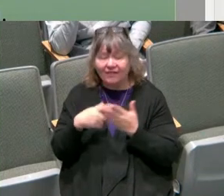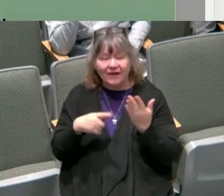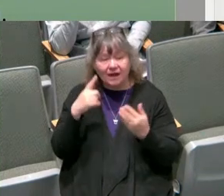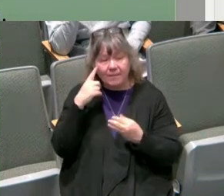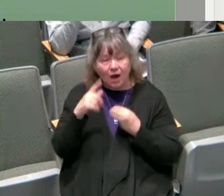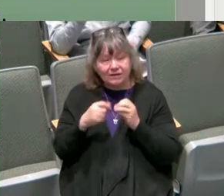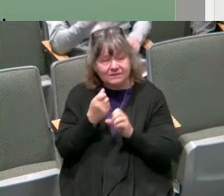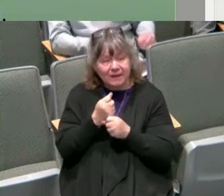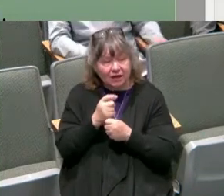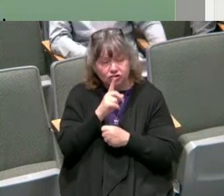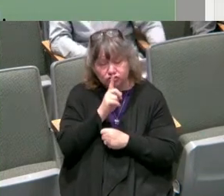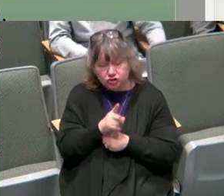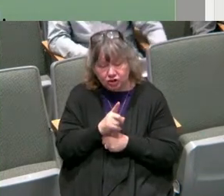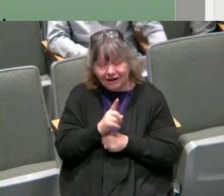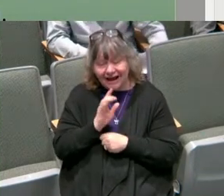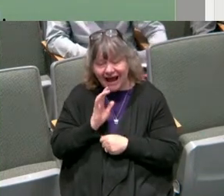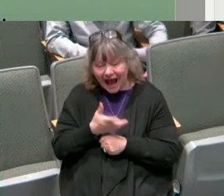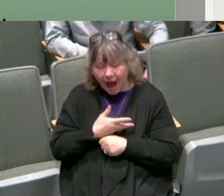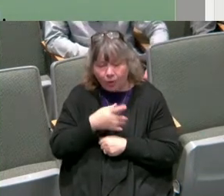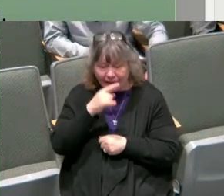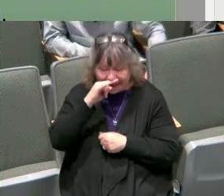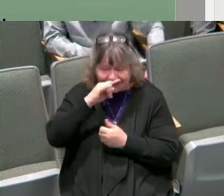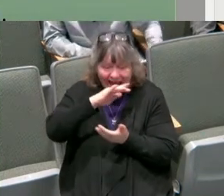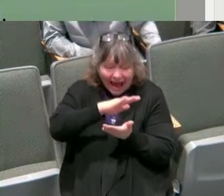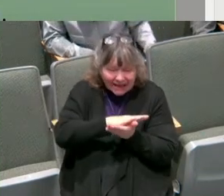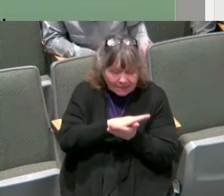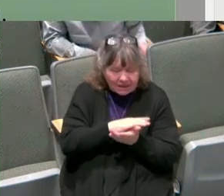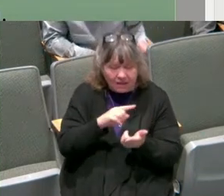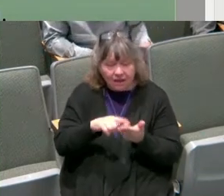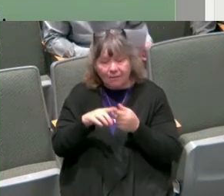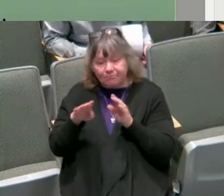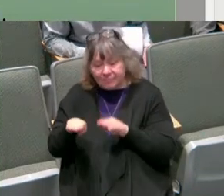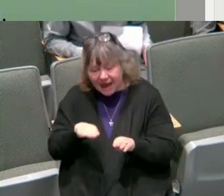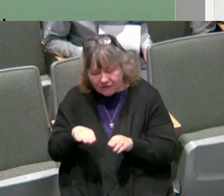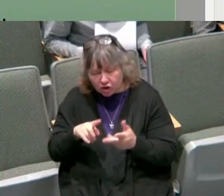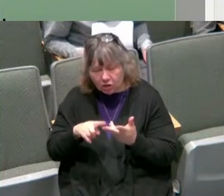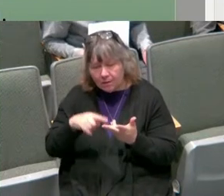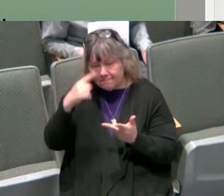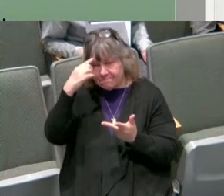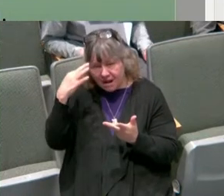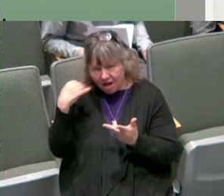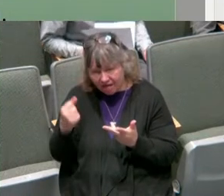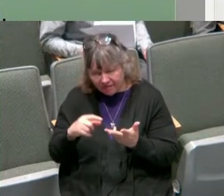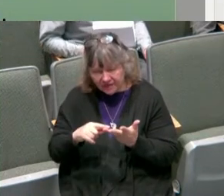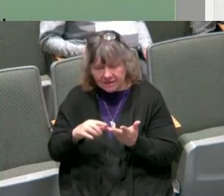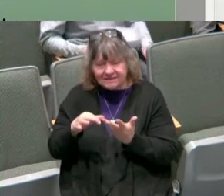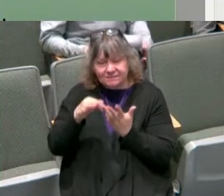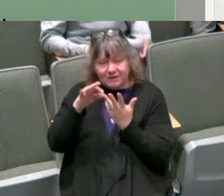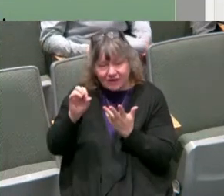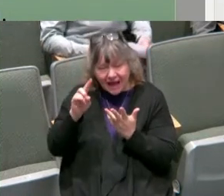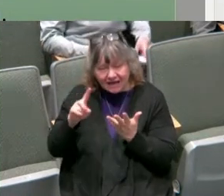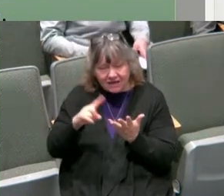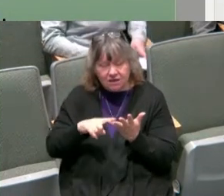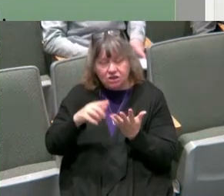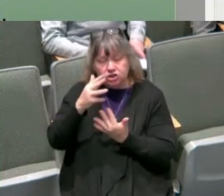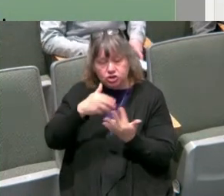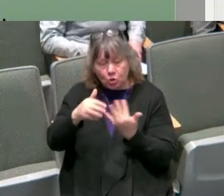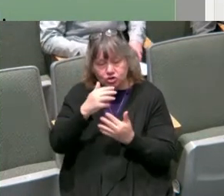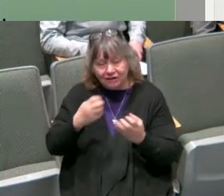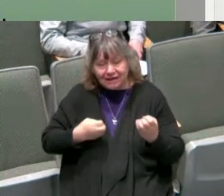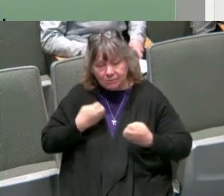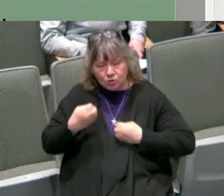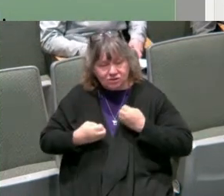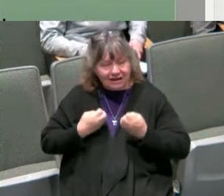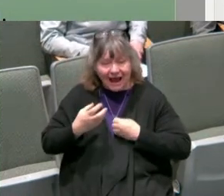sure that our kids academic behavioral mental health special education social emotional and Esau